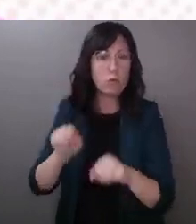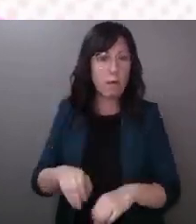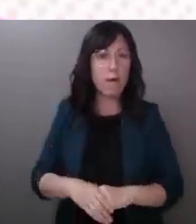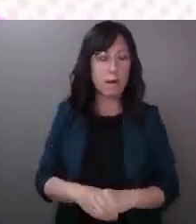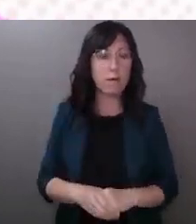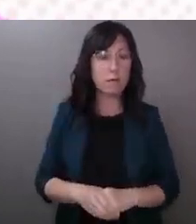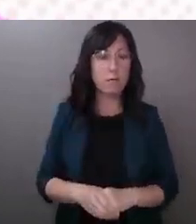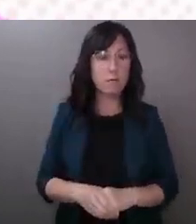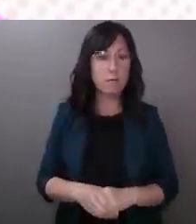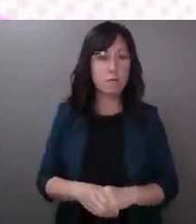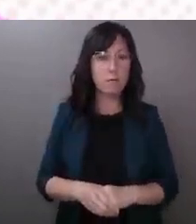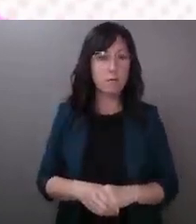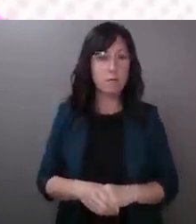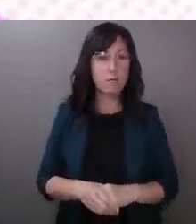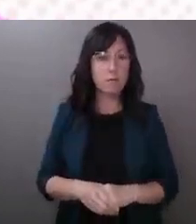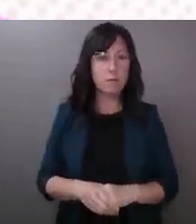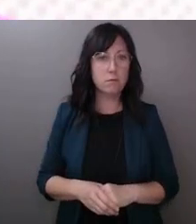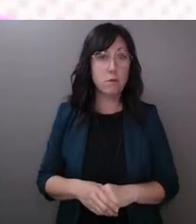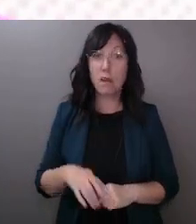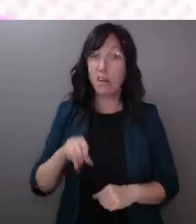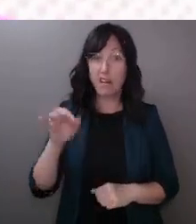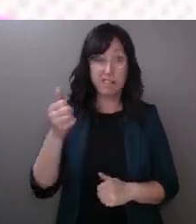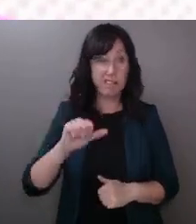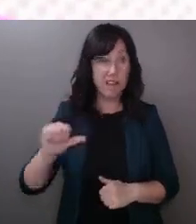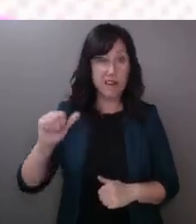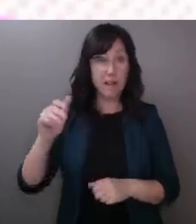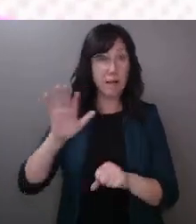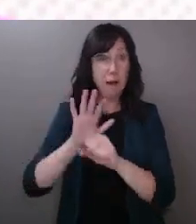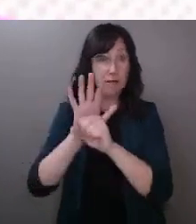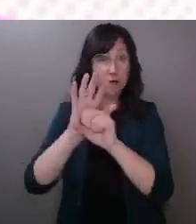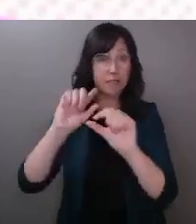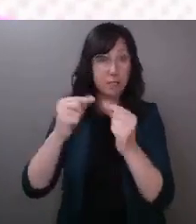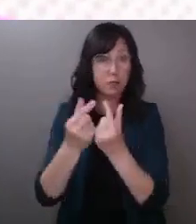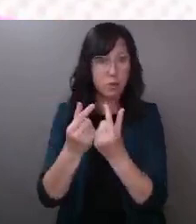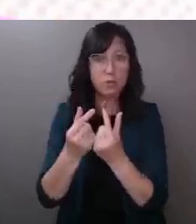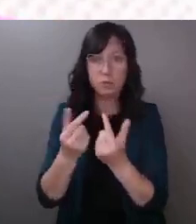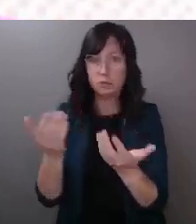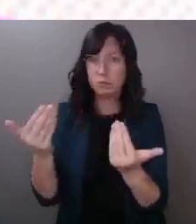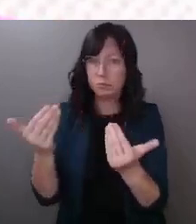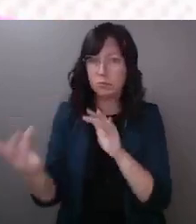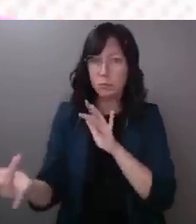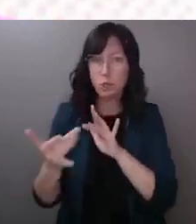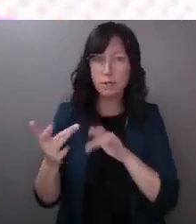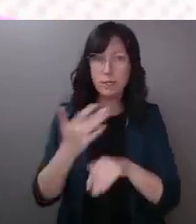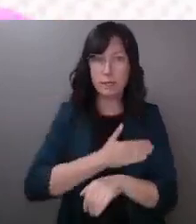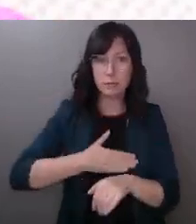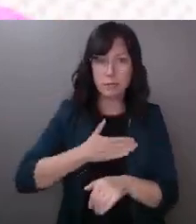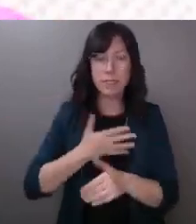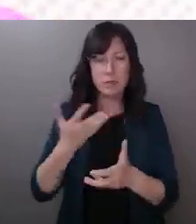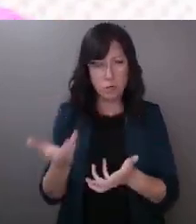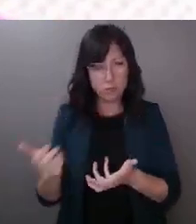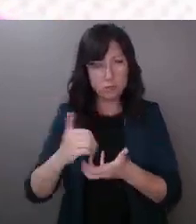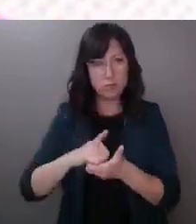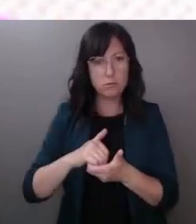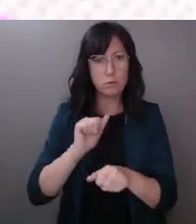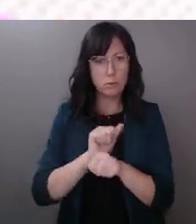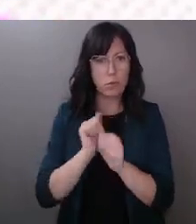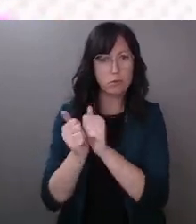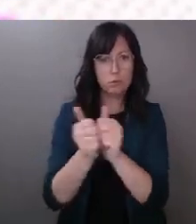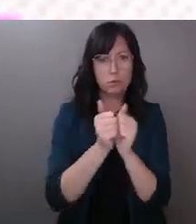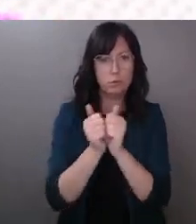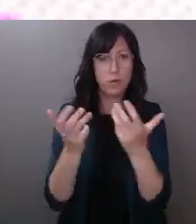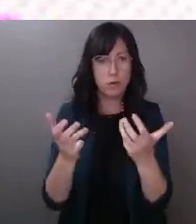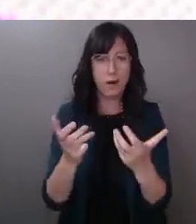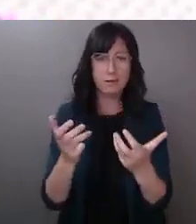invitation from an advocacy group, and I want to hear and I want to see how we can better work together to see what we can do.